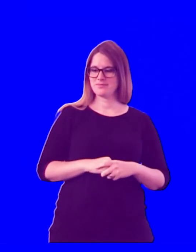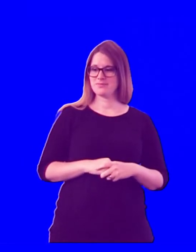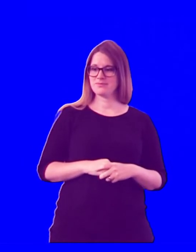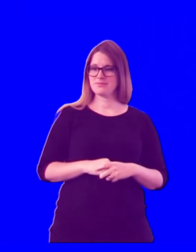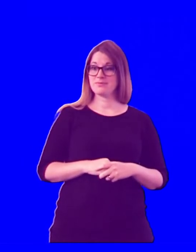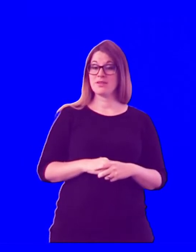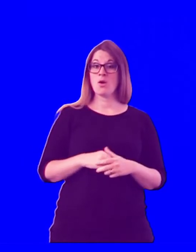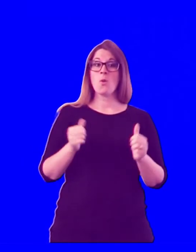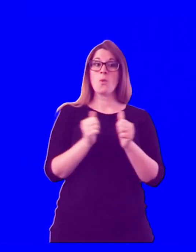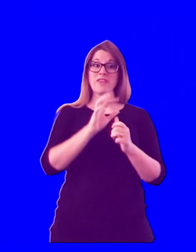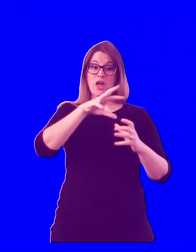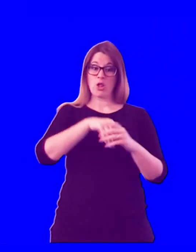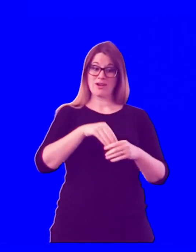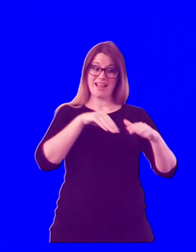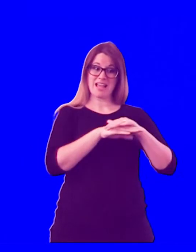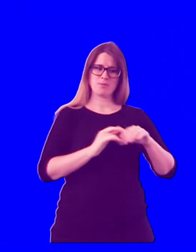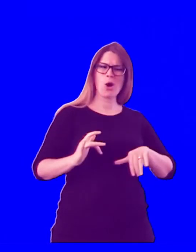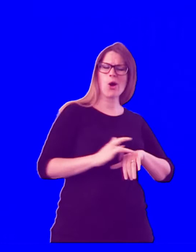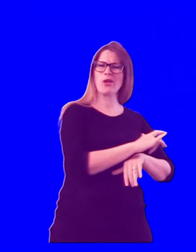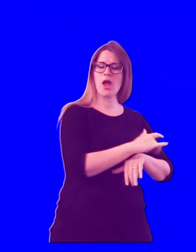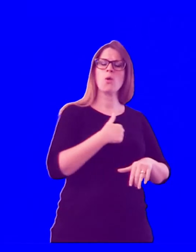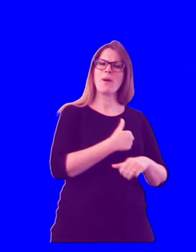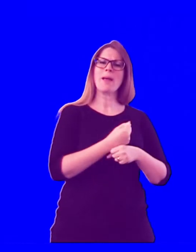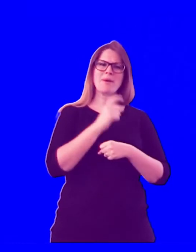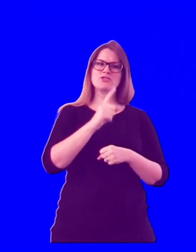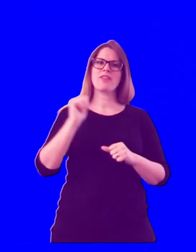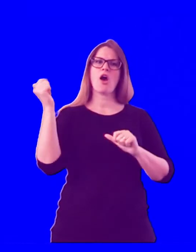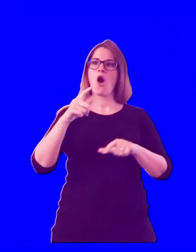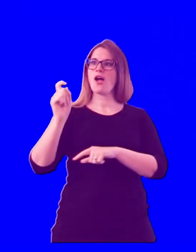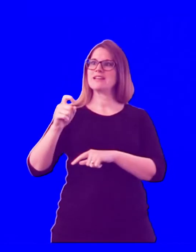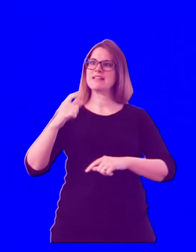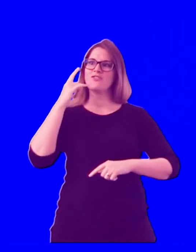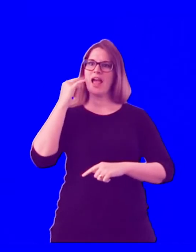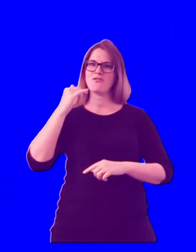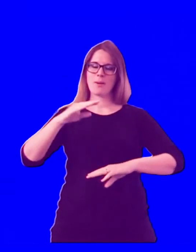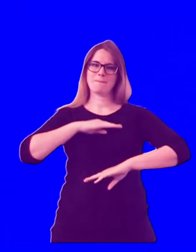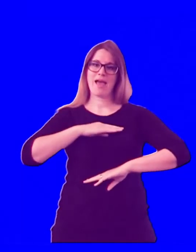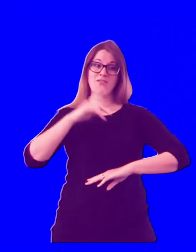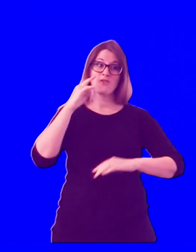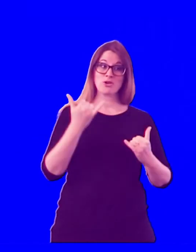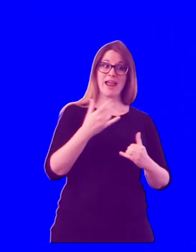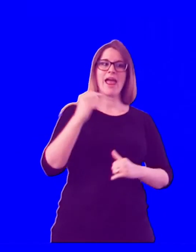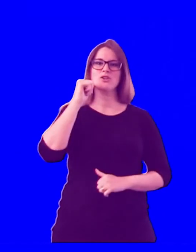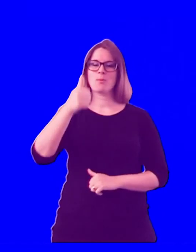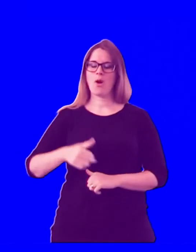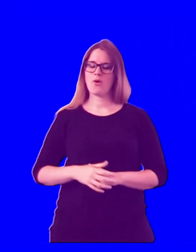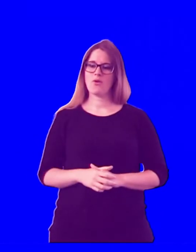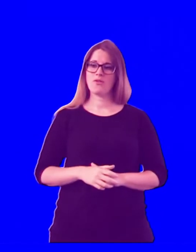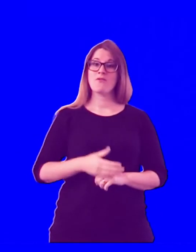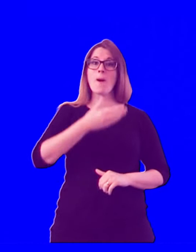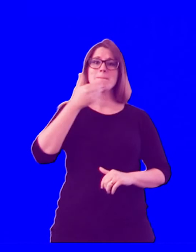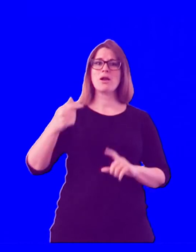By including accessibility early on, we're ensuring the needs of all Californians are met for today and tomorrow for a